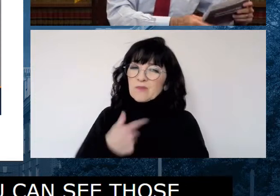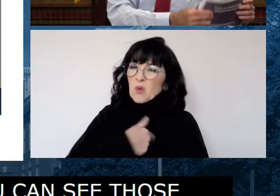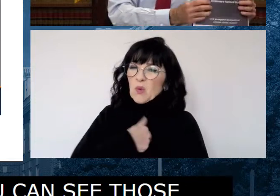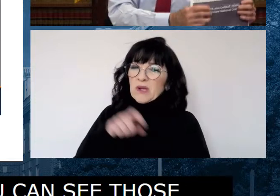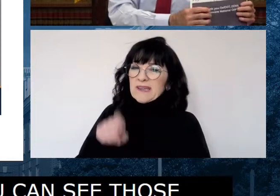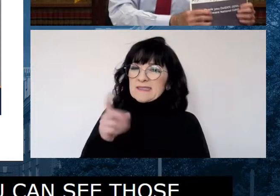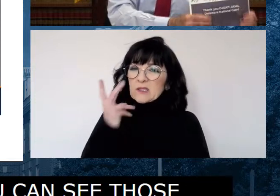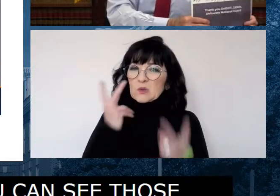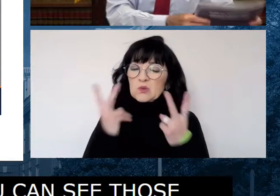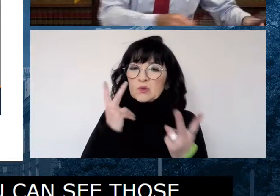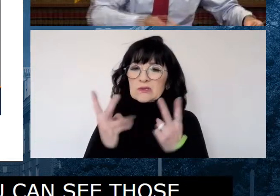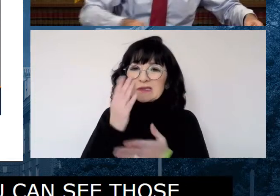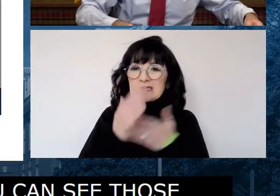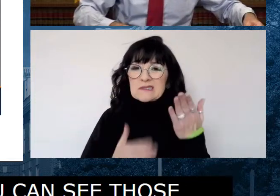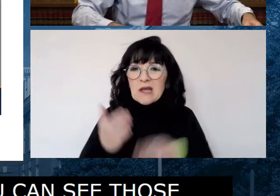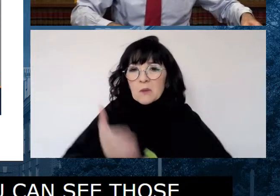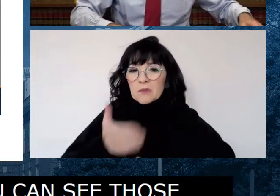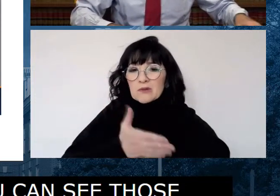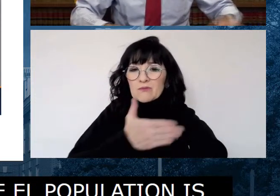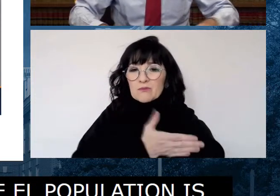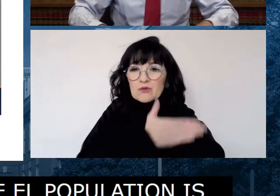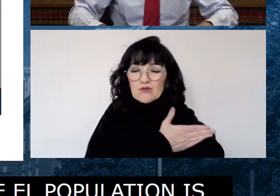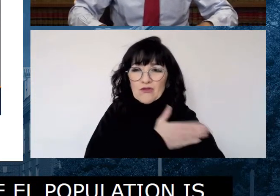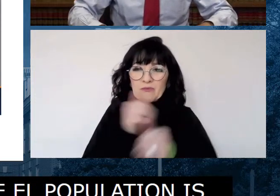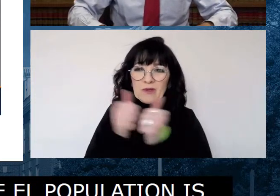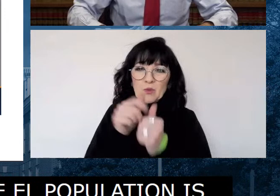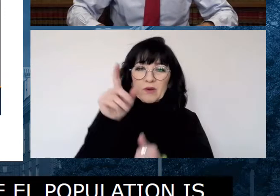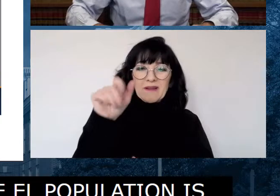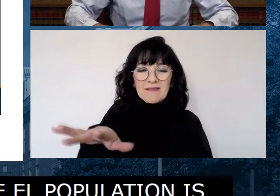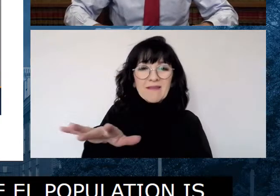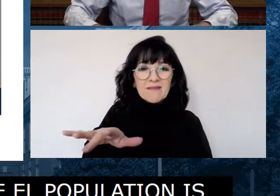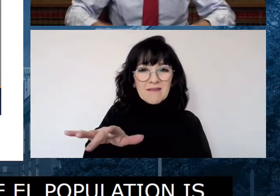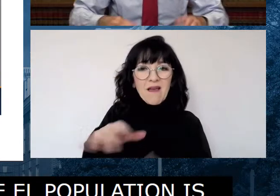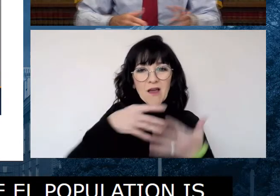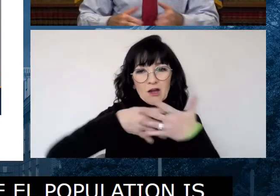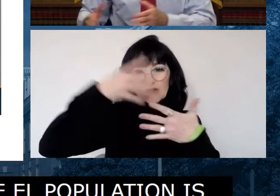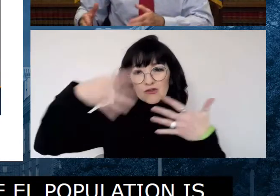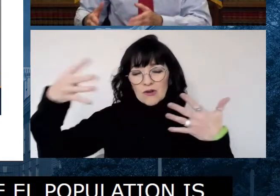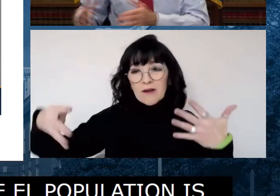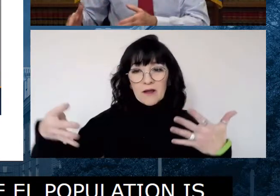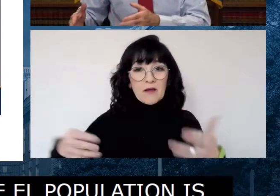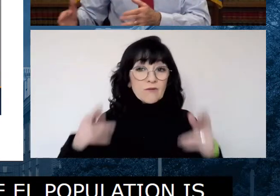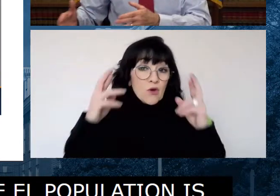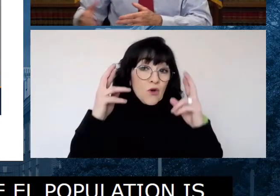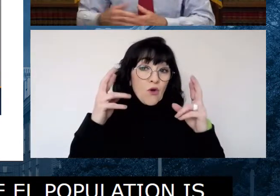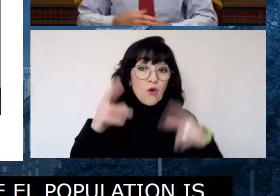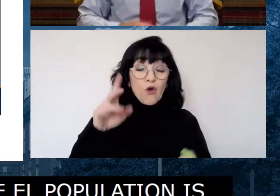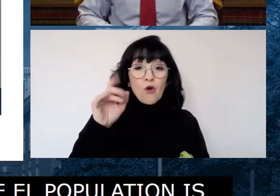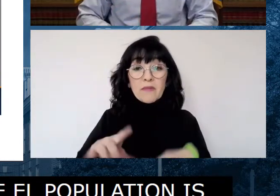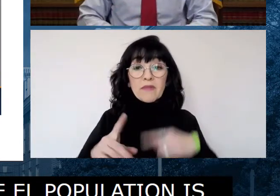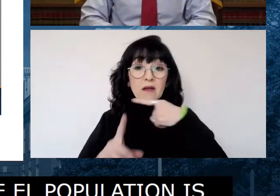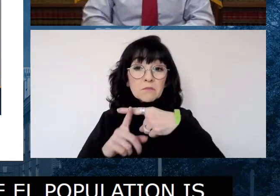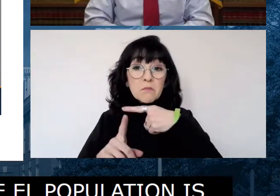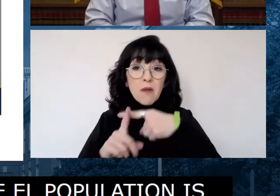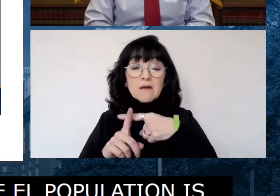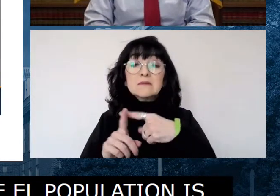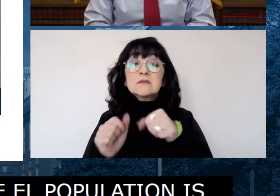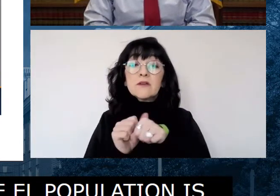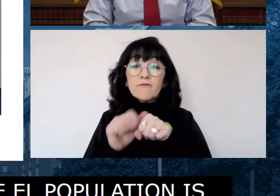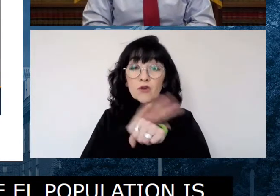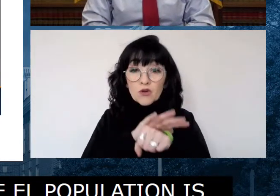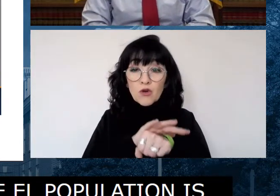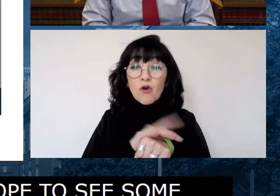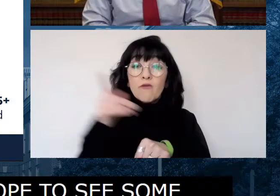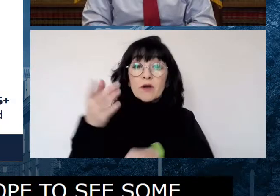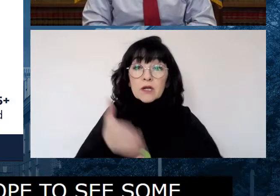some improvement there. Hopefully we will, as those COVID positive cases get moved out and released, discharged into long-term